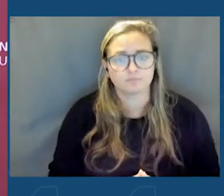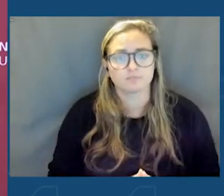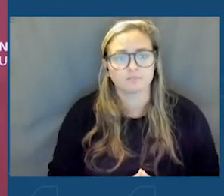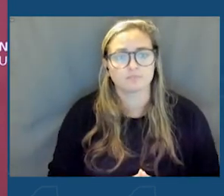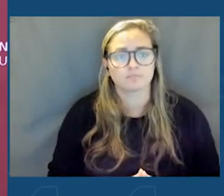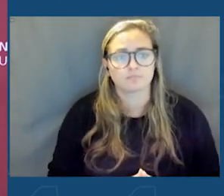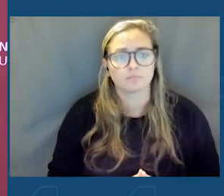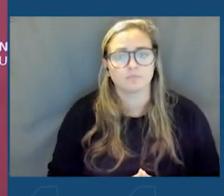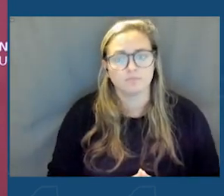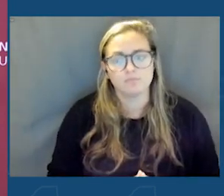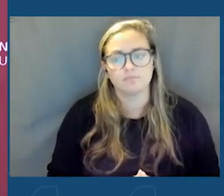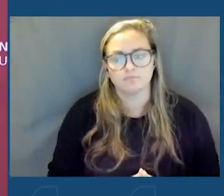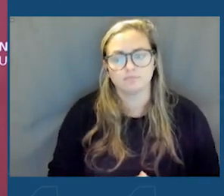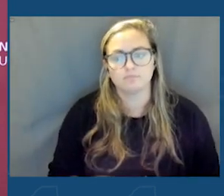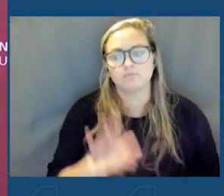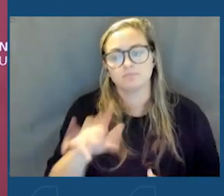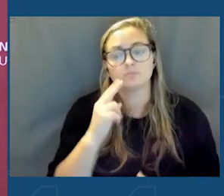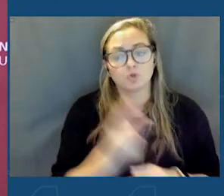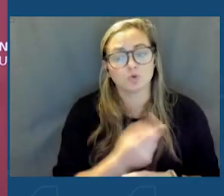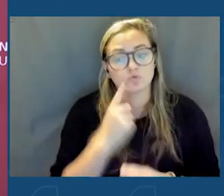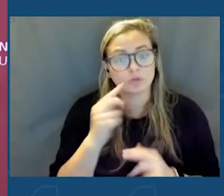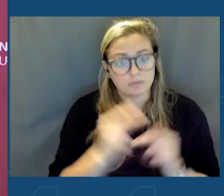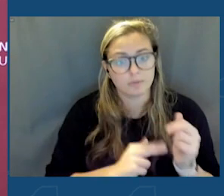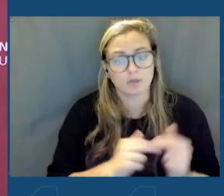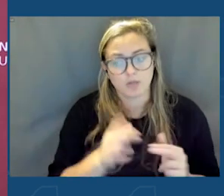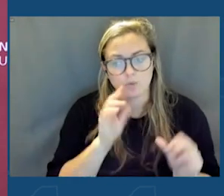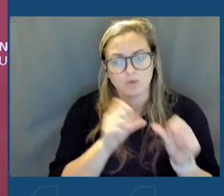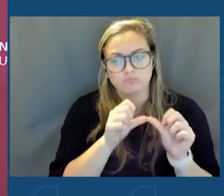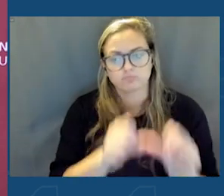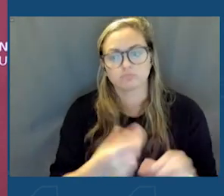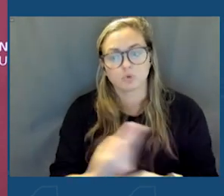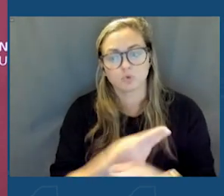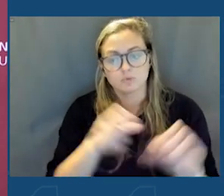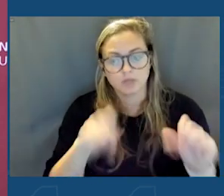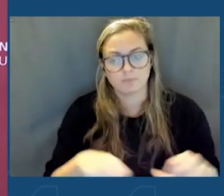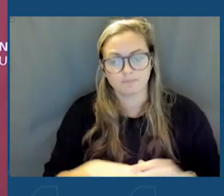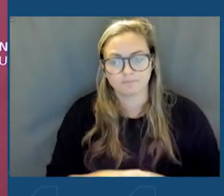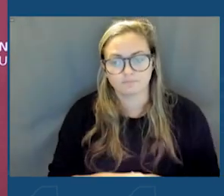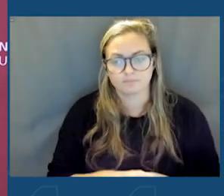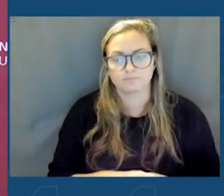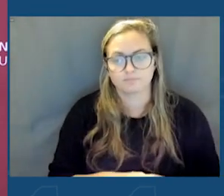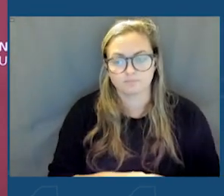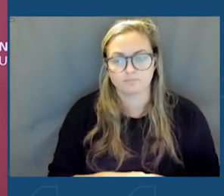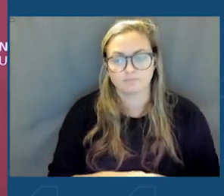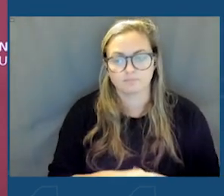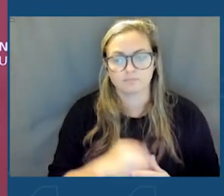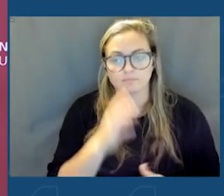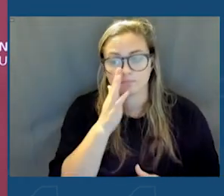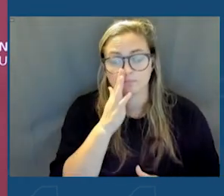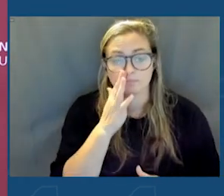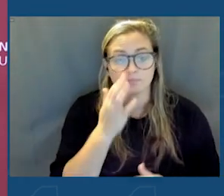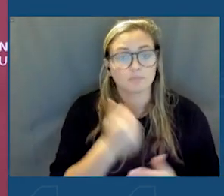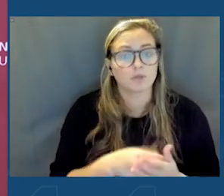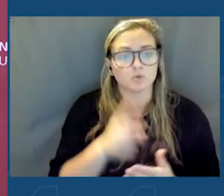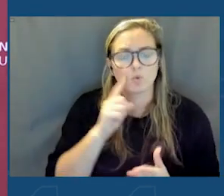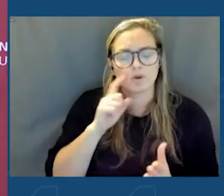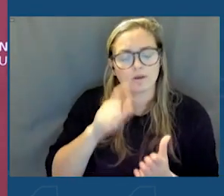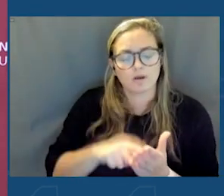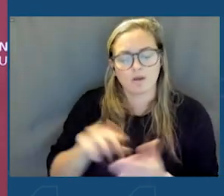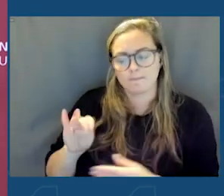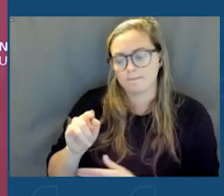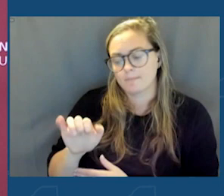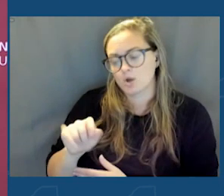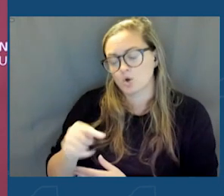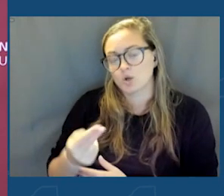are the uses of this building. I do want to acknowledge Meredith Marshall, who will speak. Meredith is our